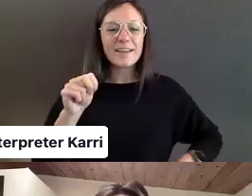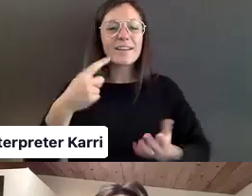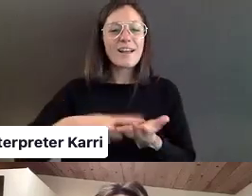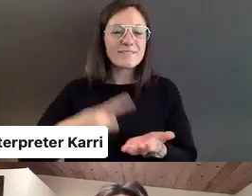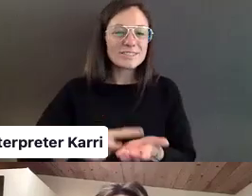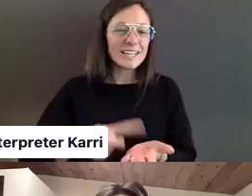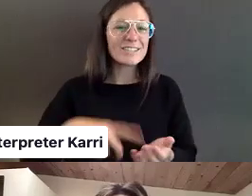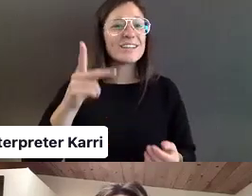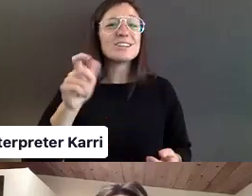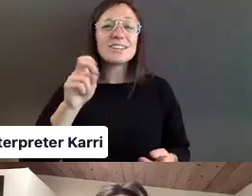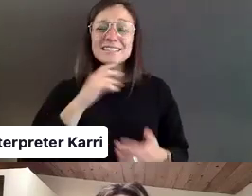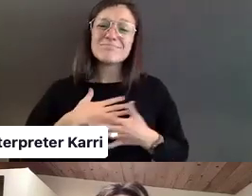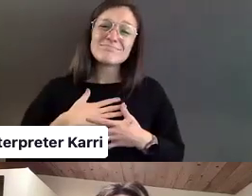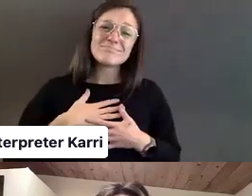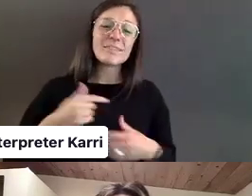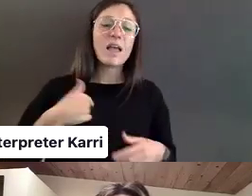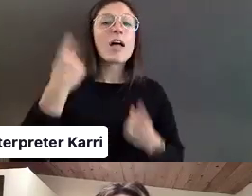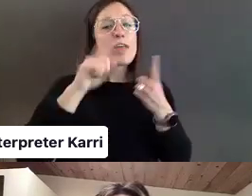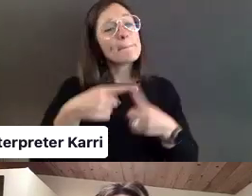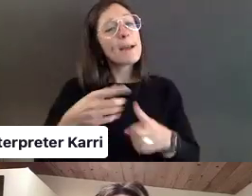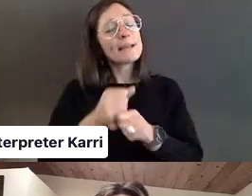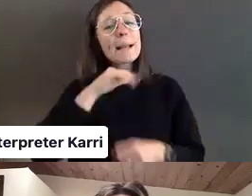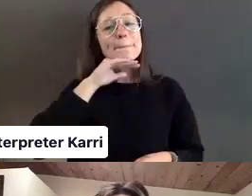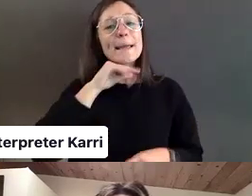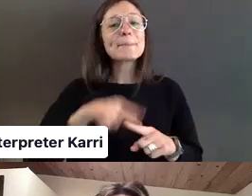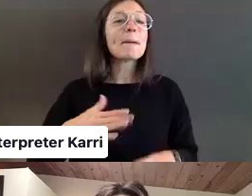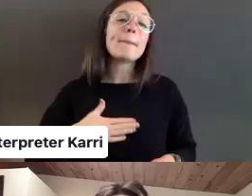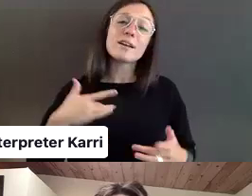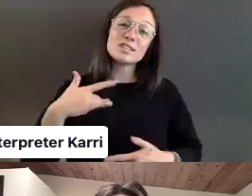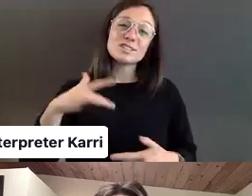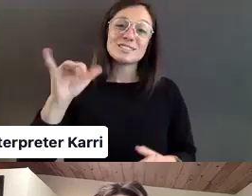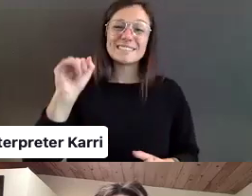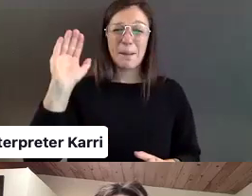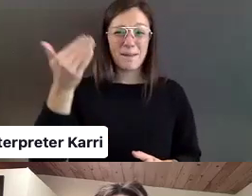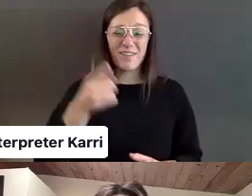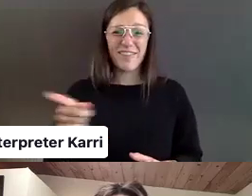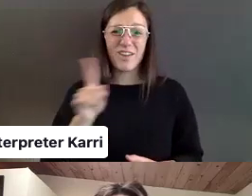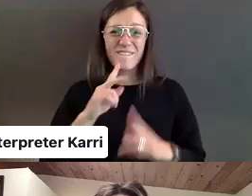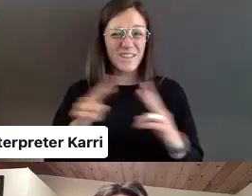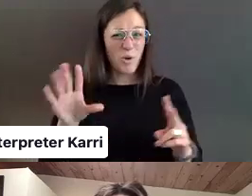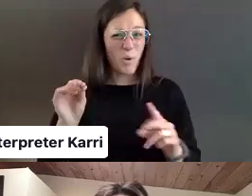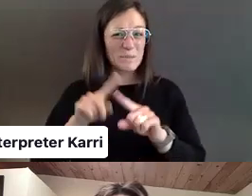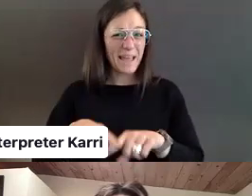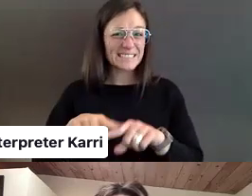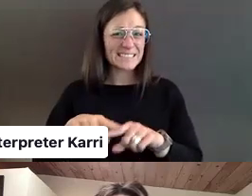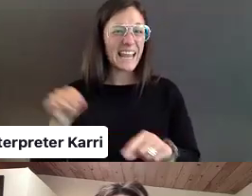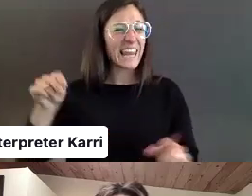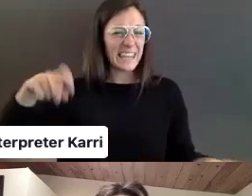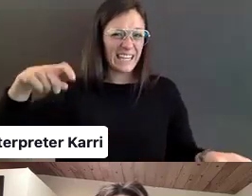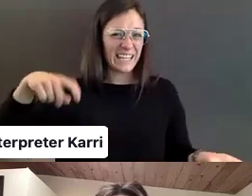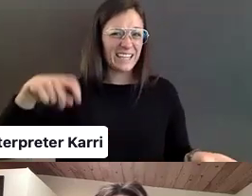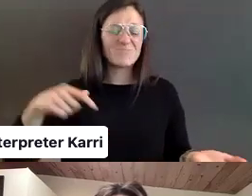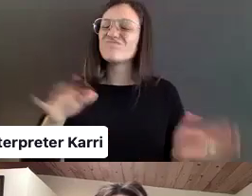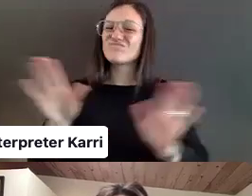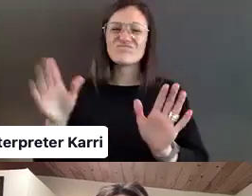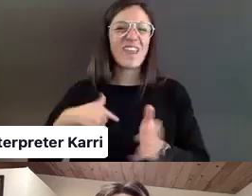is everything to me. I've thought about getting a pig, but my concern is apparently they're like very codependent and needy, and I already have